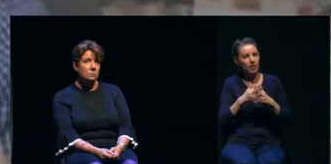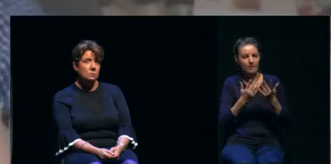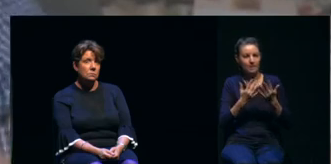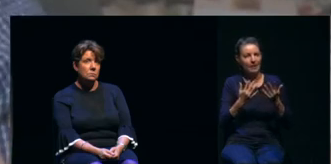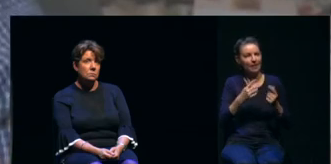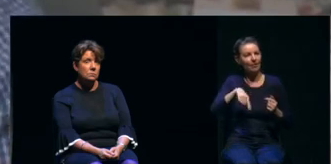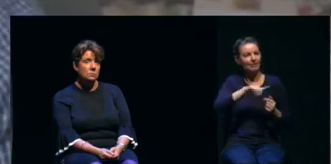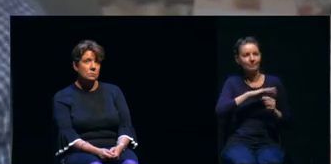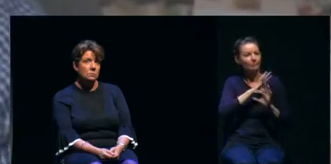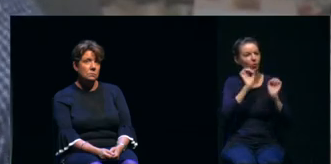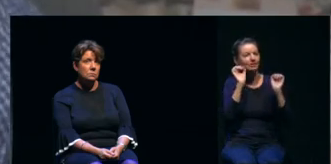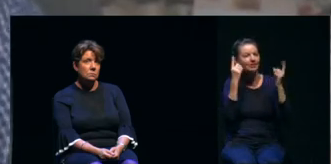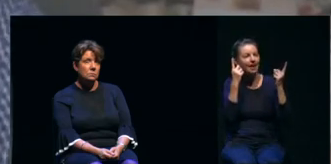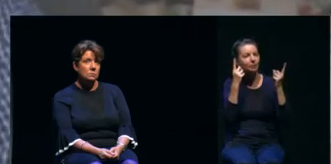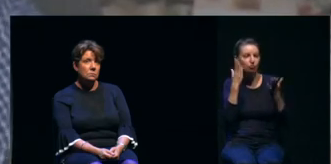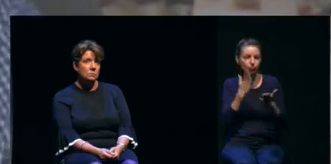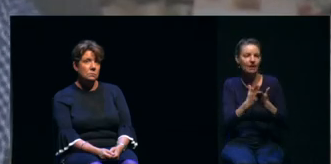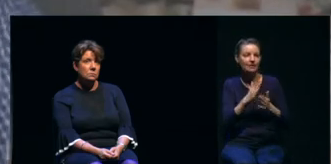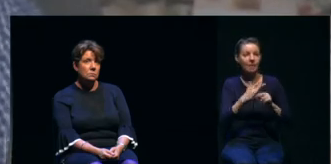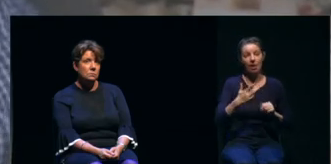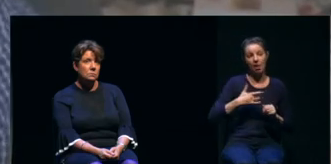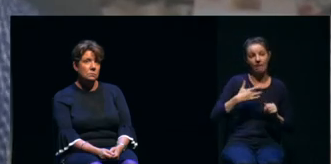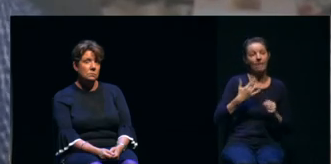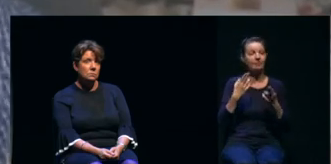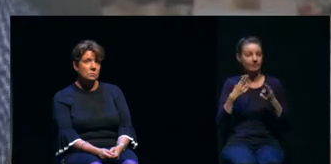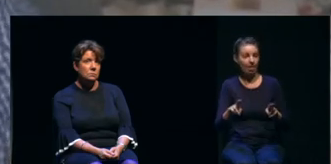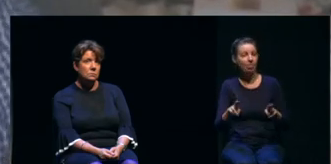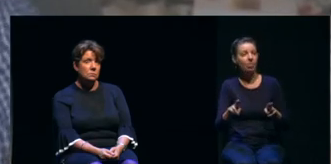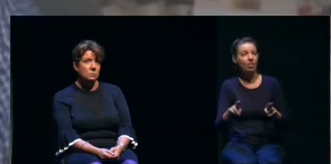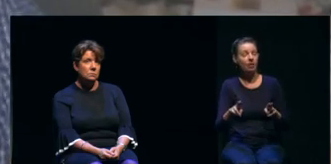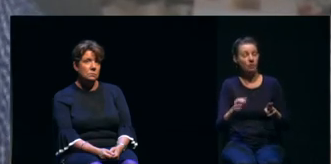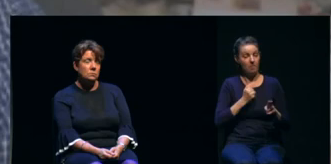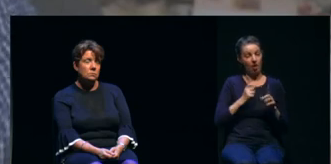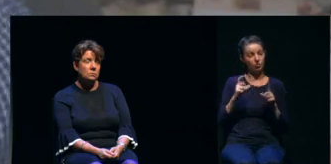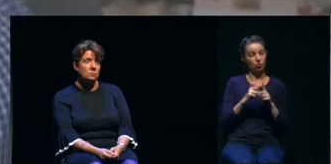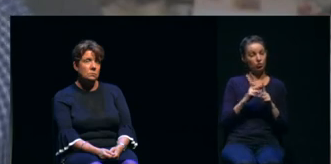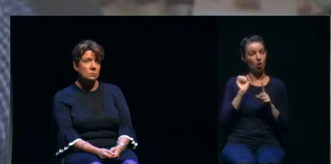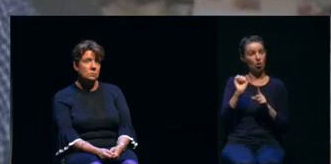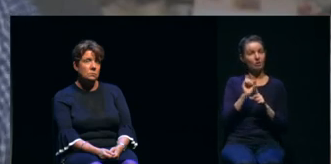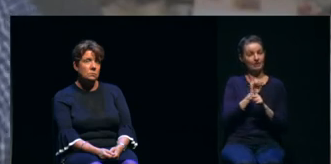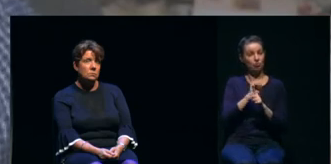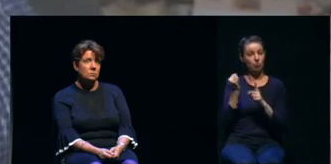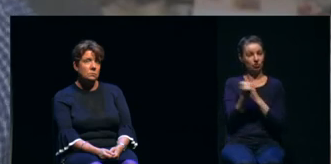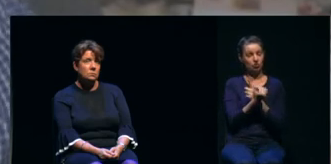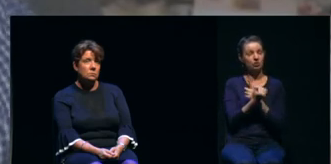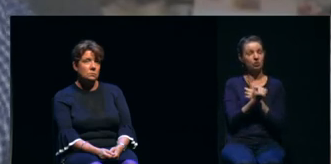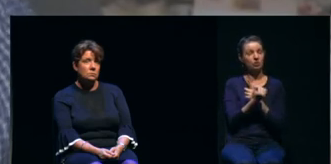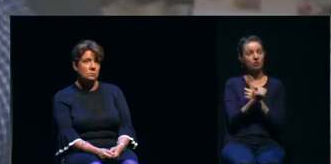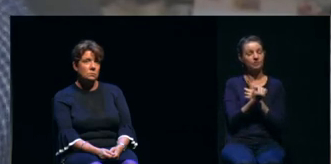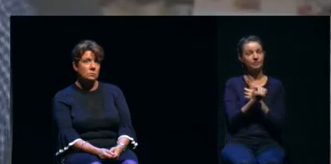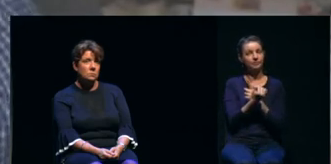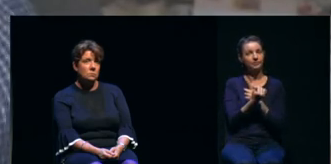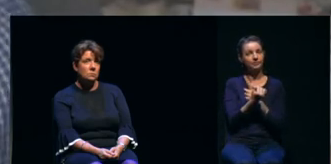that it is genuinely a matter of life and death that we need to understand. Yeah. And for me, in my daughter's case, it was that although I think I